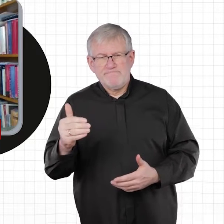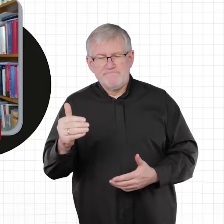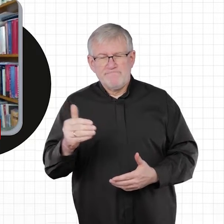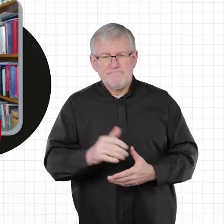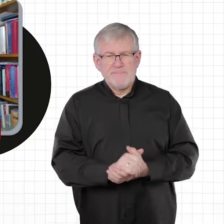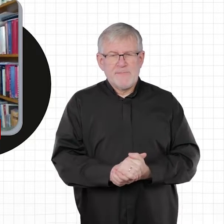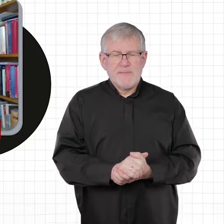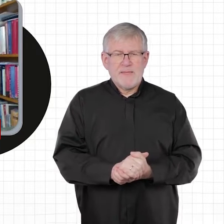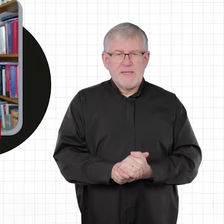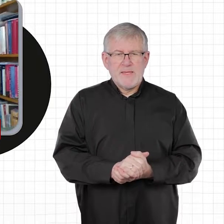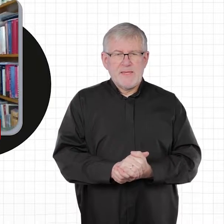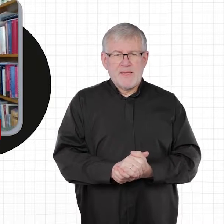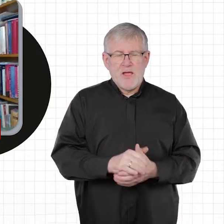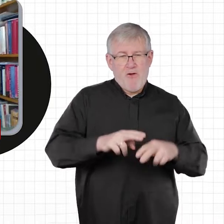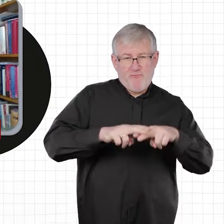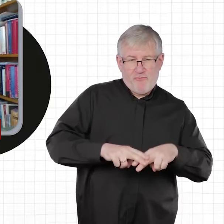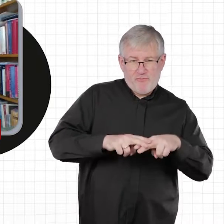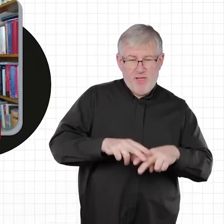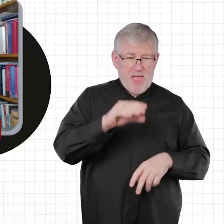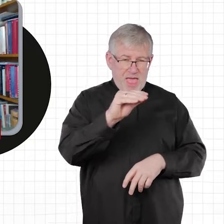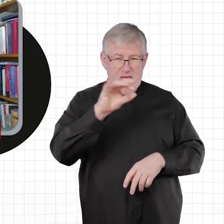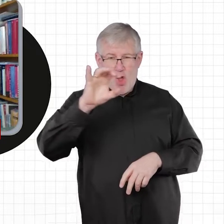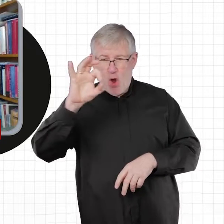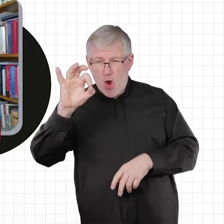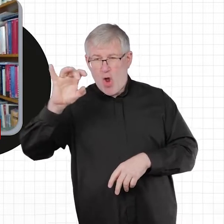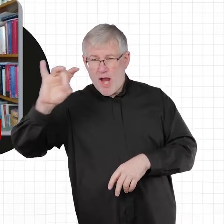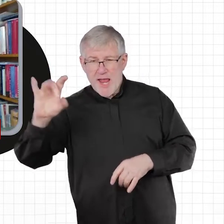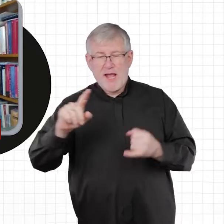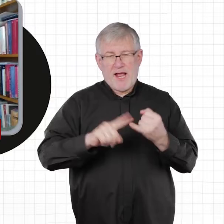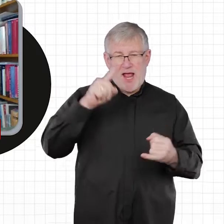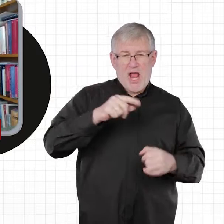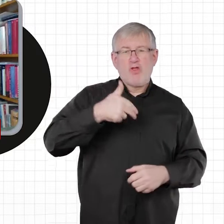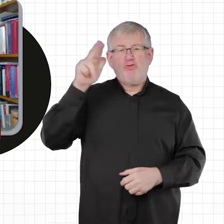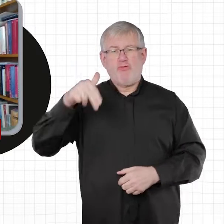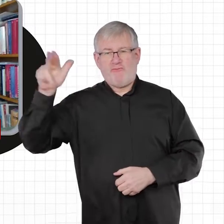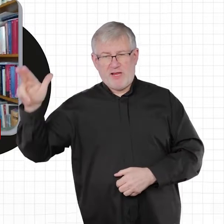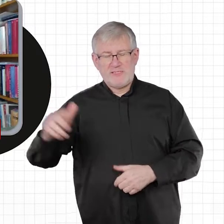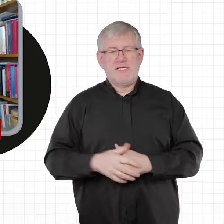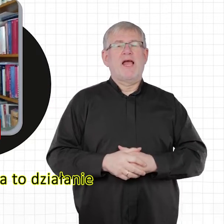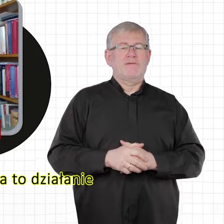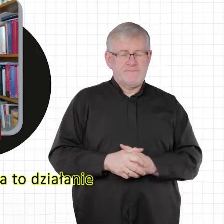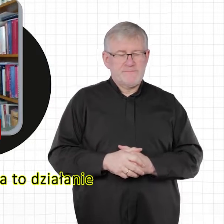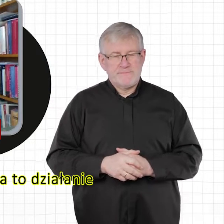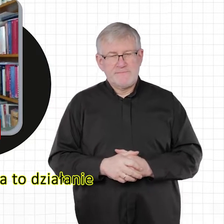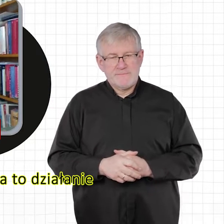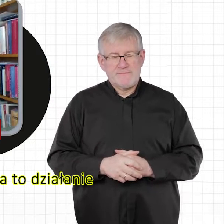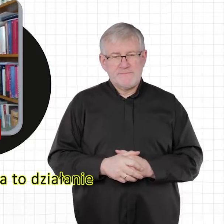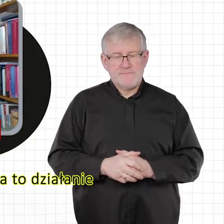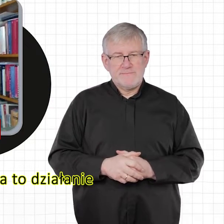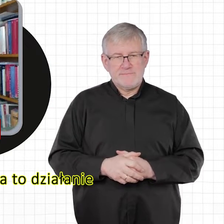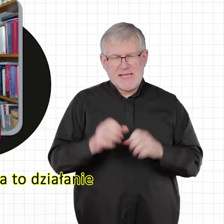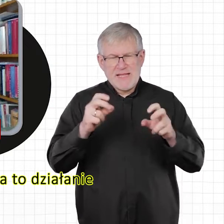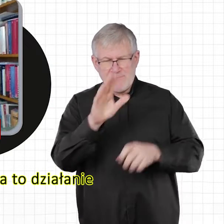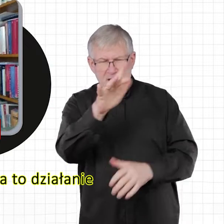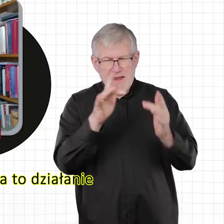the project is the whole program. The name of the whole program is Active Citizenship, and right